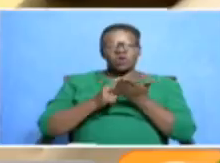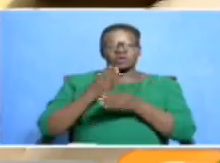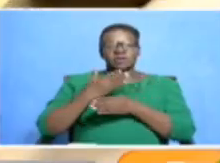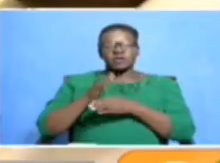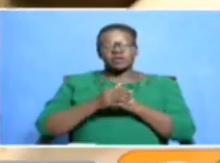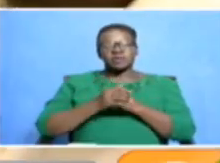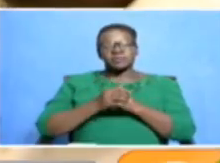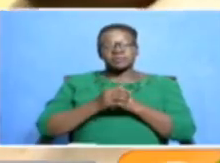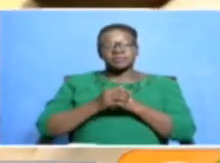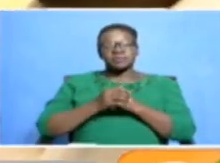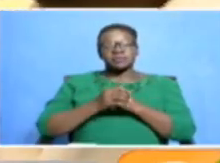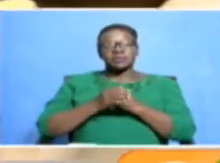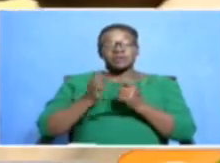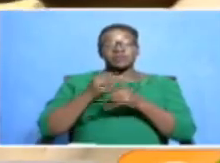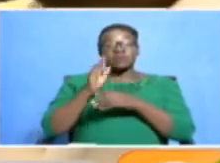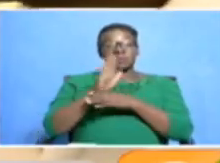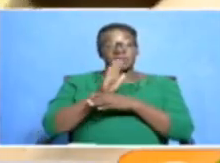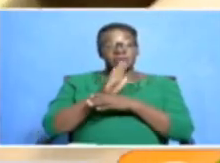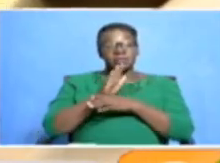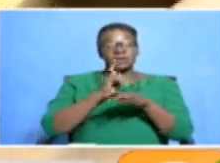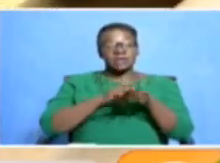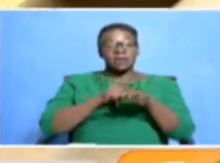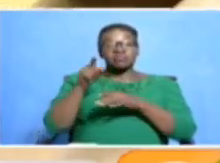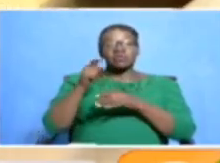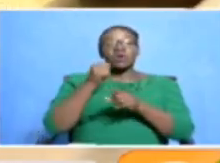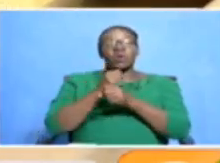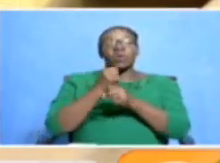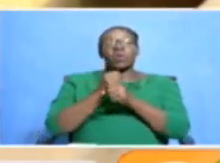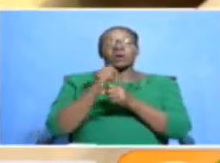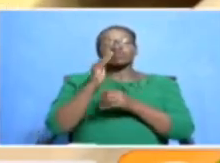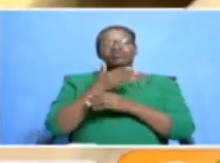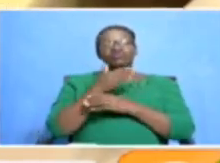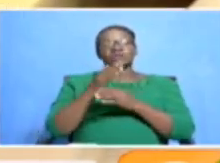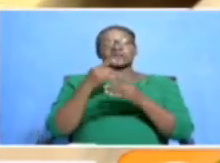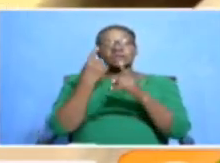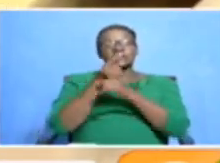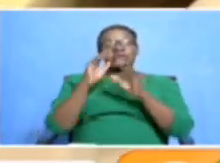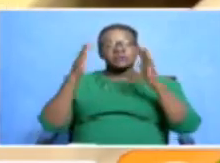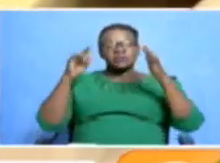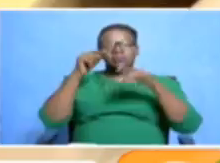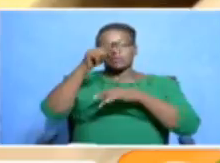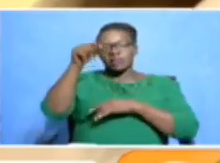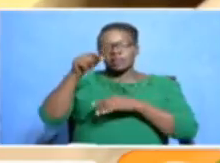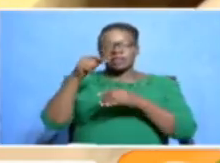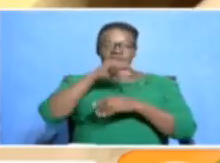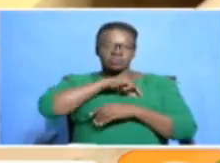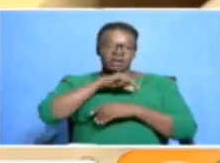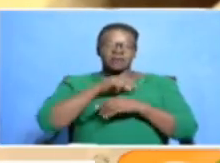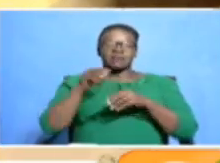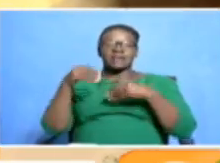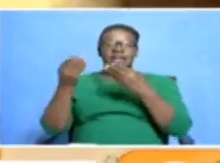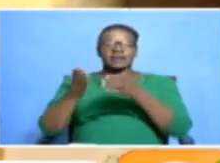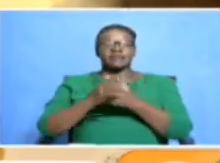Away from the busy life of school, they have formed an a cappella group performing at different events which earns them income.